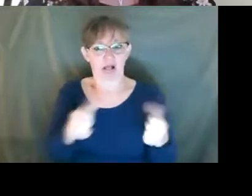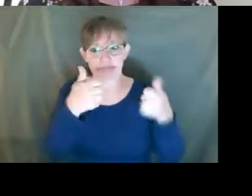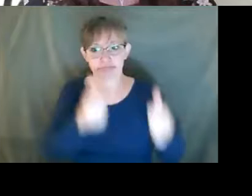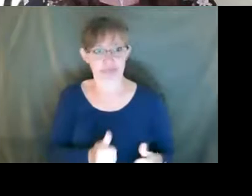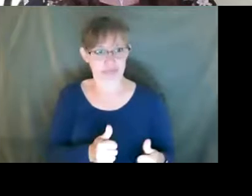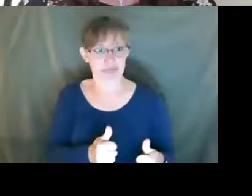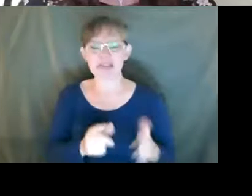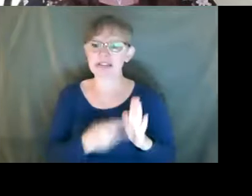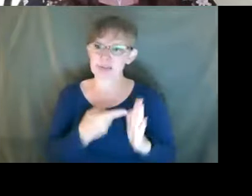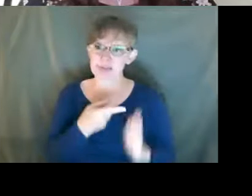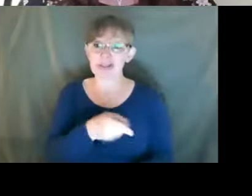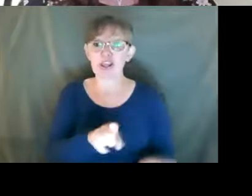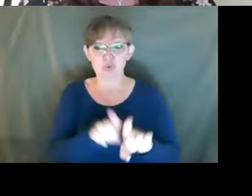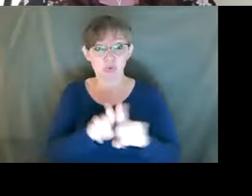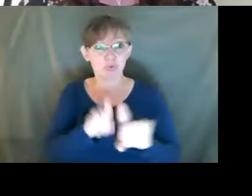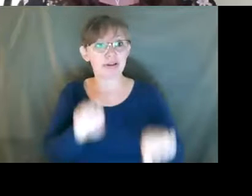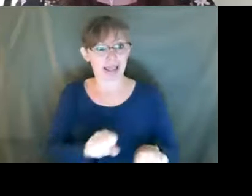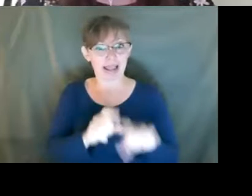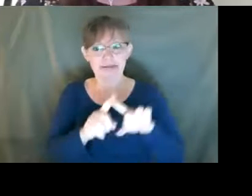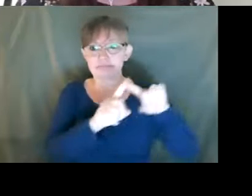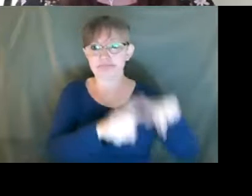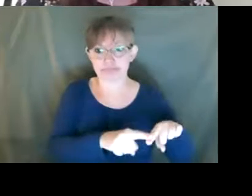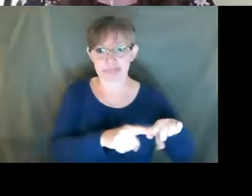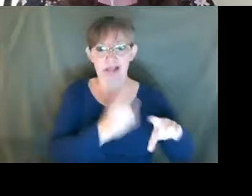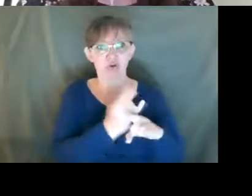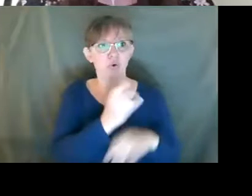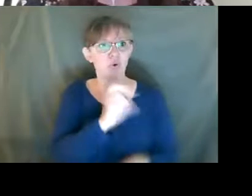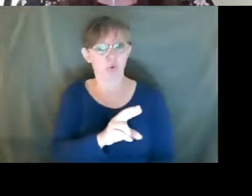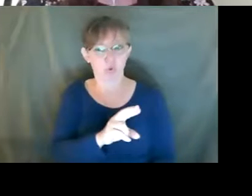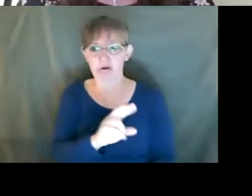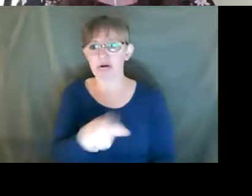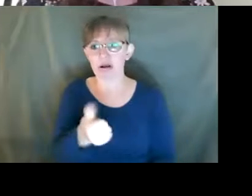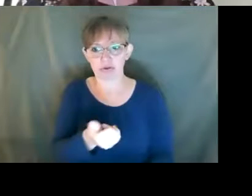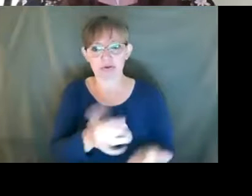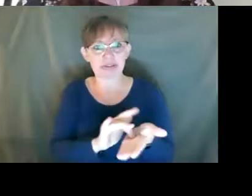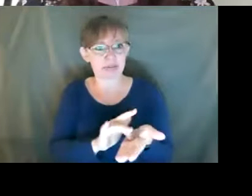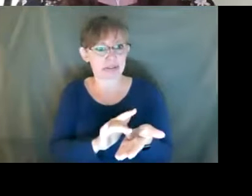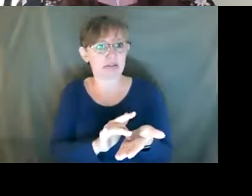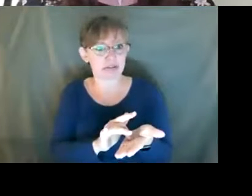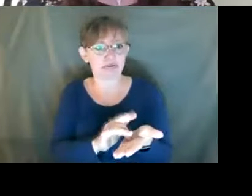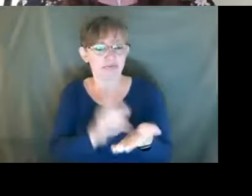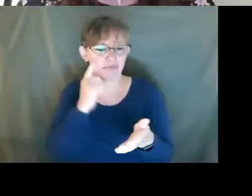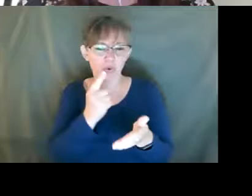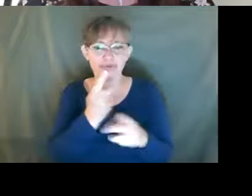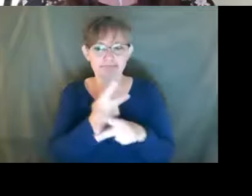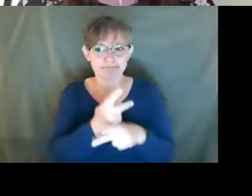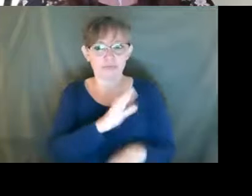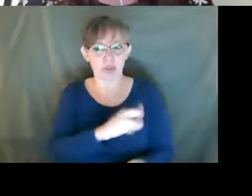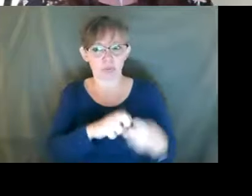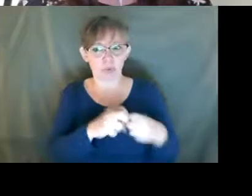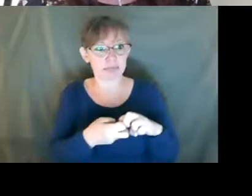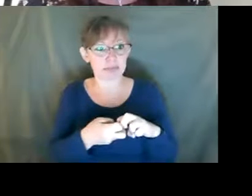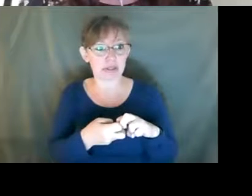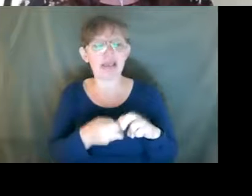use to manage their feelings. However, this can come at a great cost and can severely